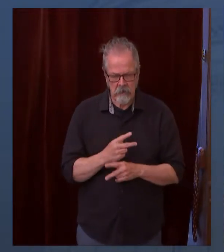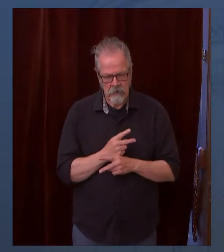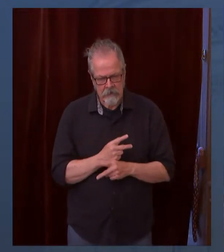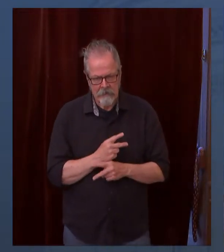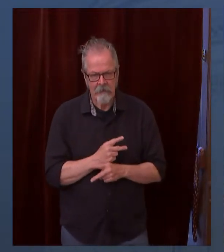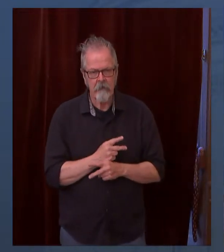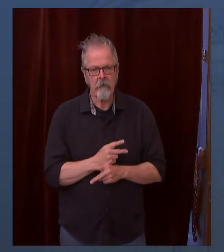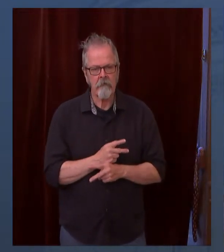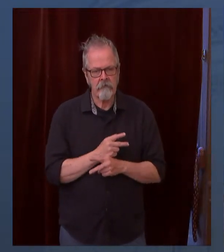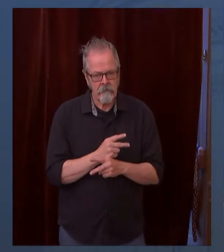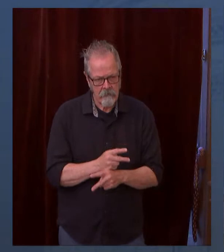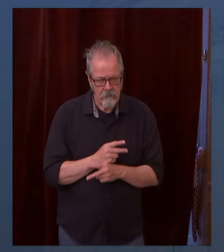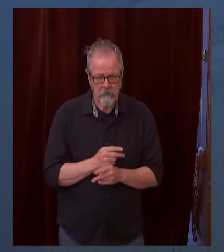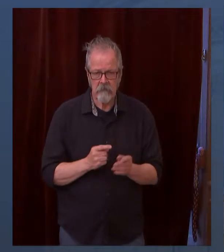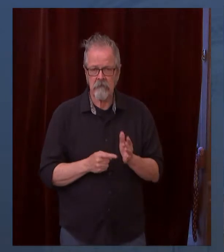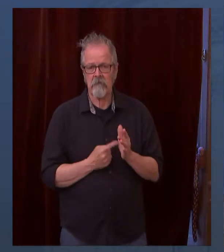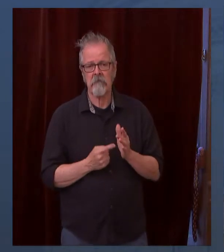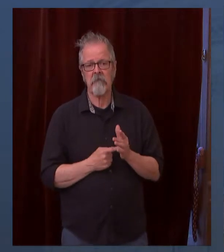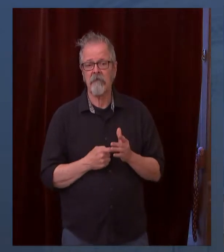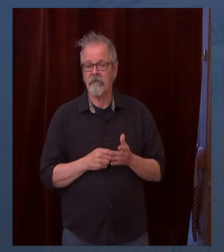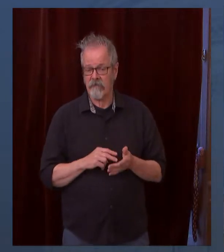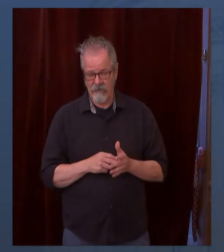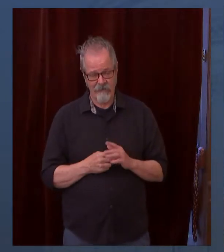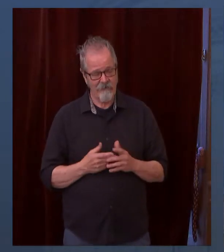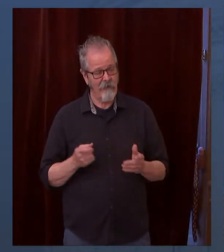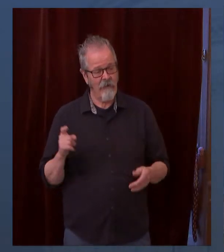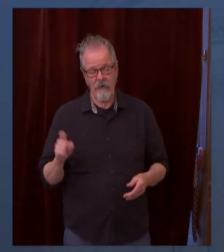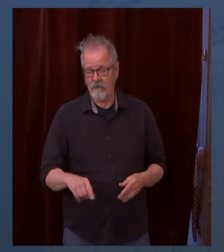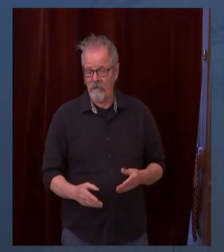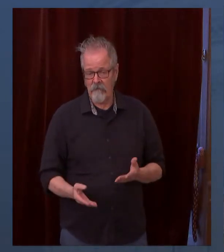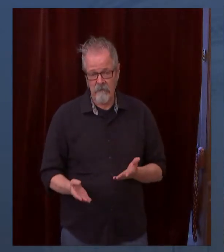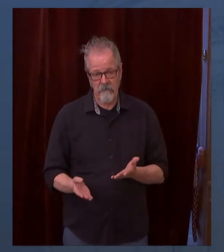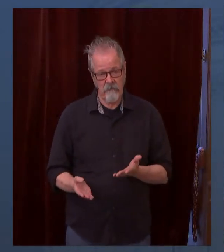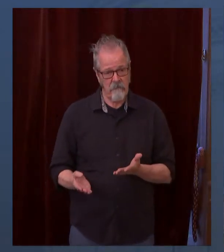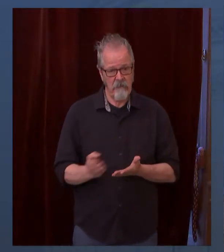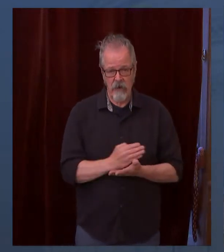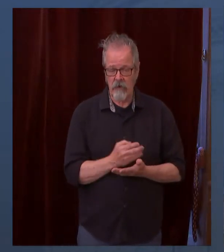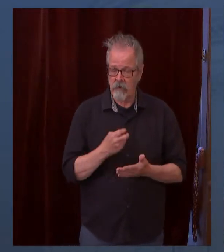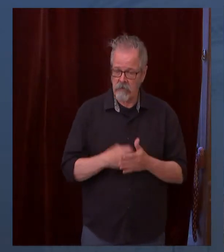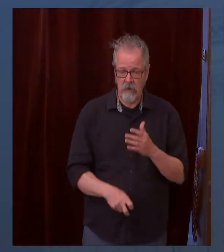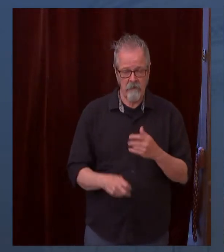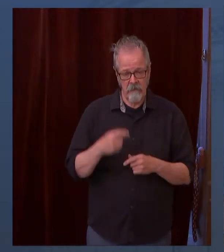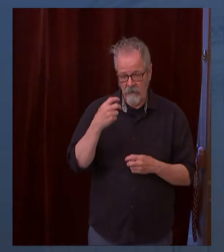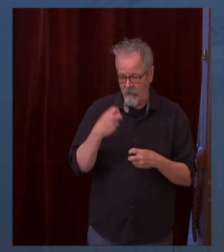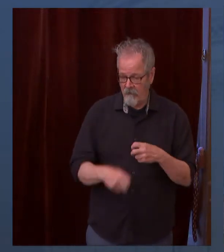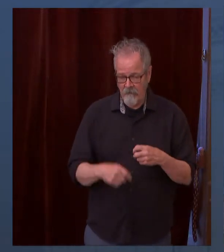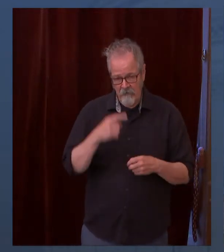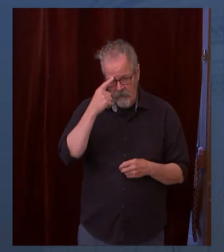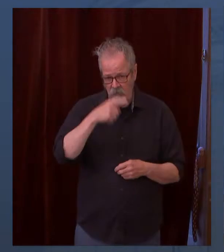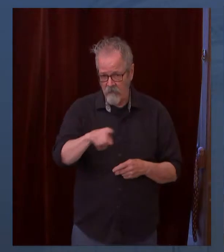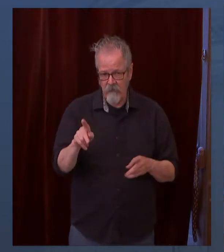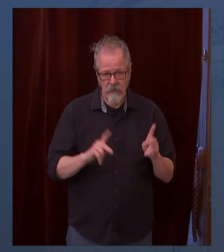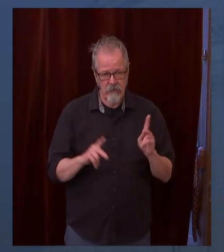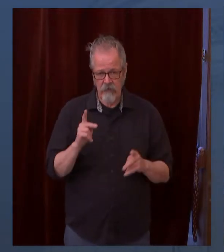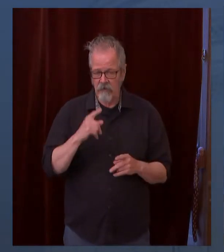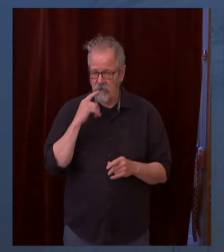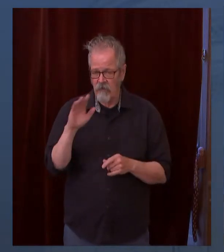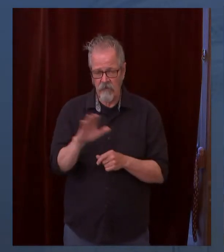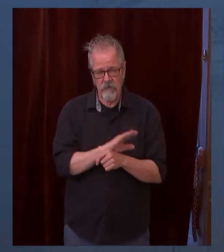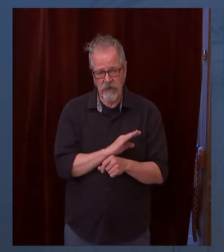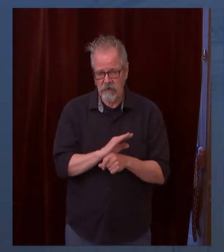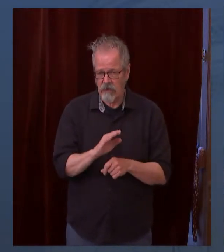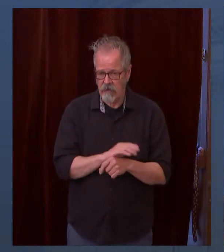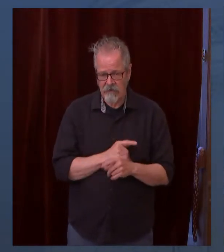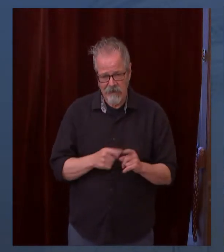people and very difficult for business owners. That's why I'm glad that we put in hundreds of millions of dollars in the last legislative session to